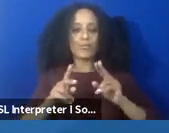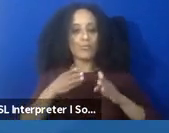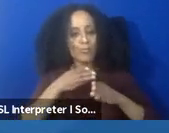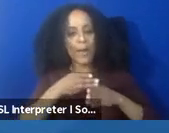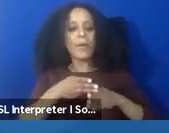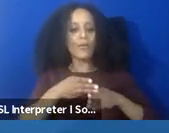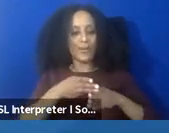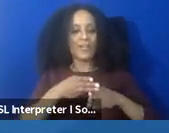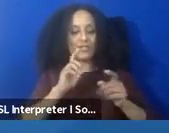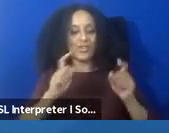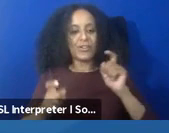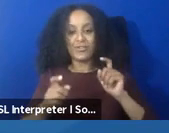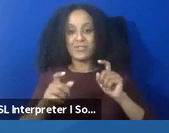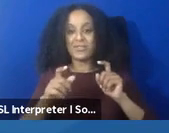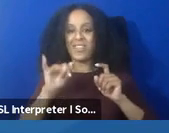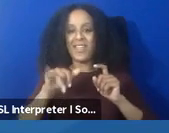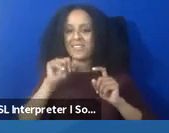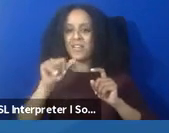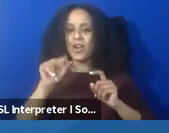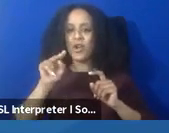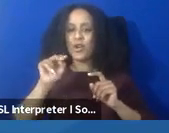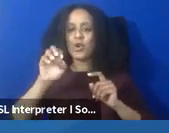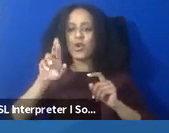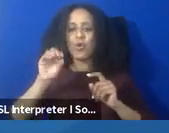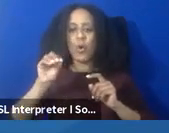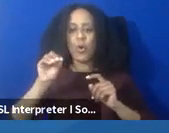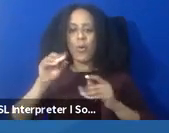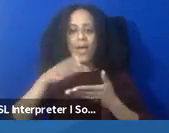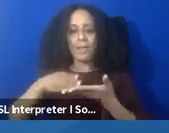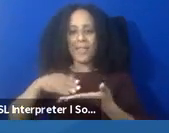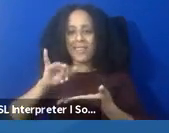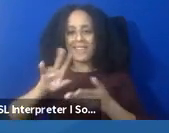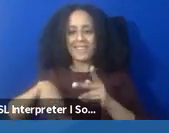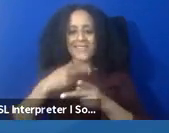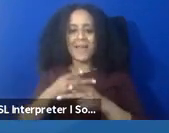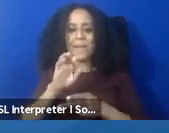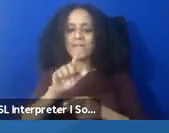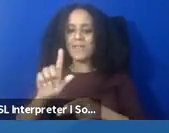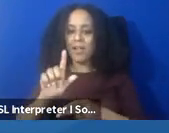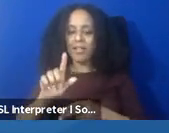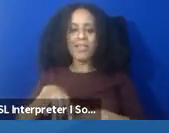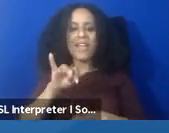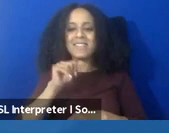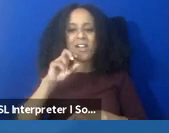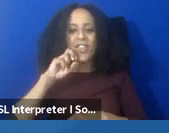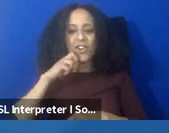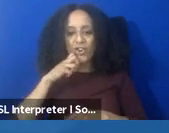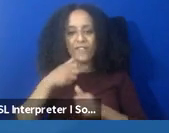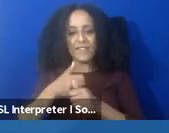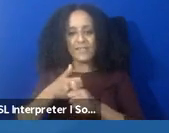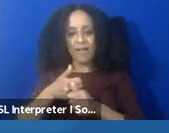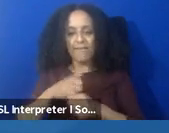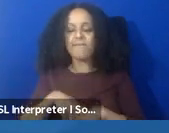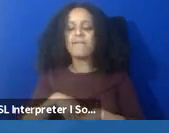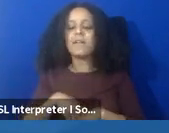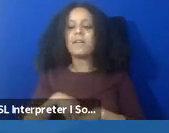hair cells, and so that's not a neural element. Well, it's a type of cell, but it's not the nerve itself. Okay,